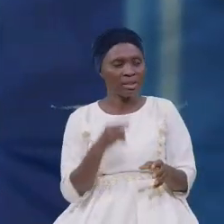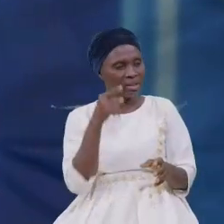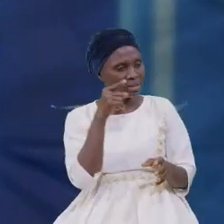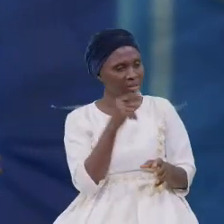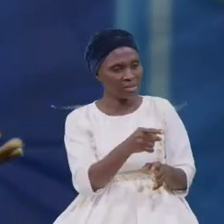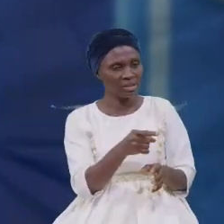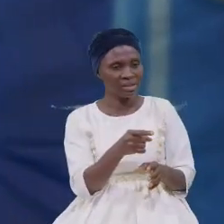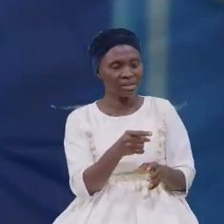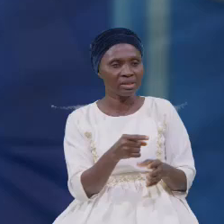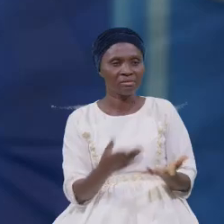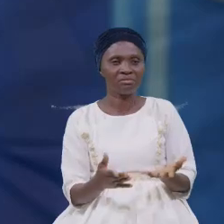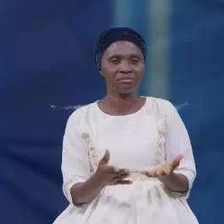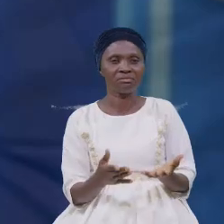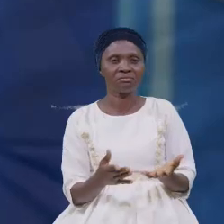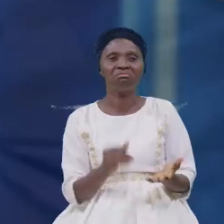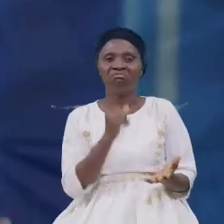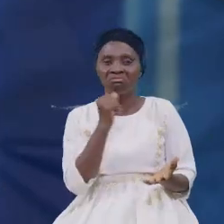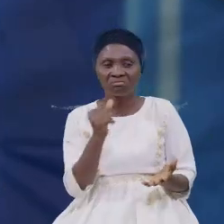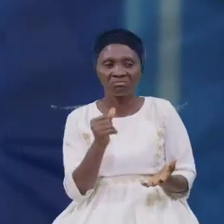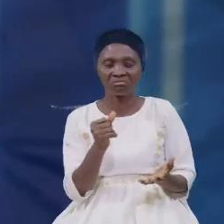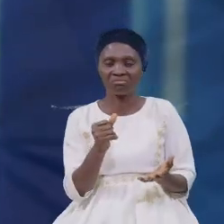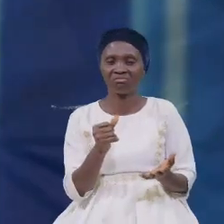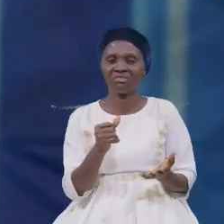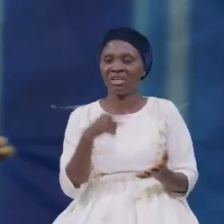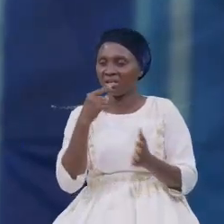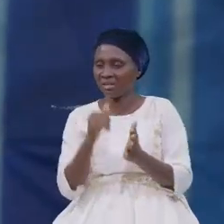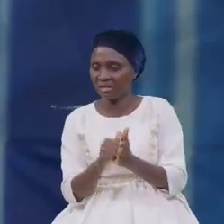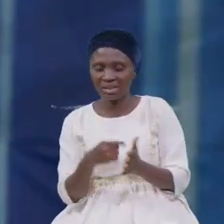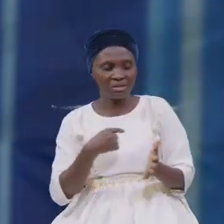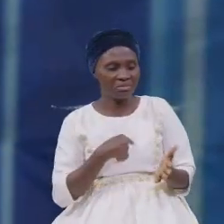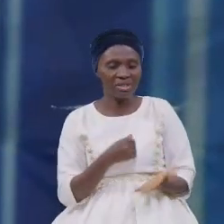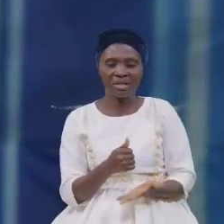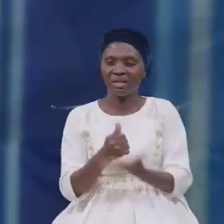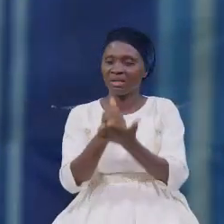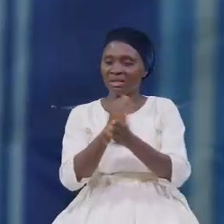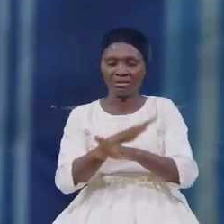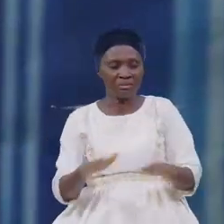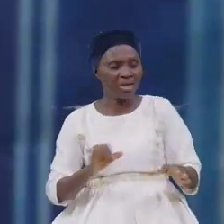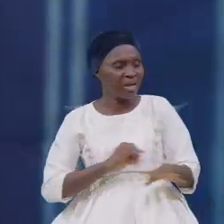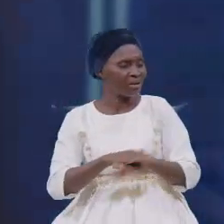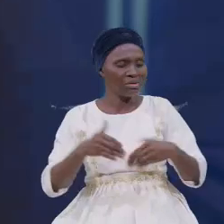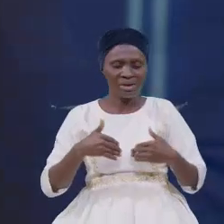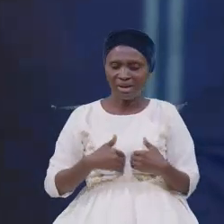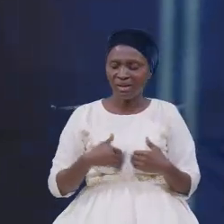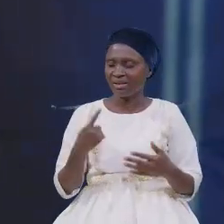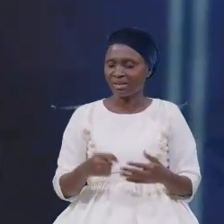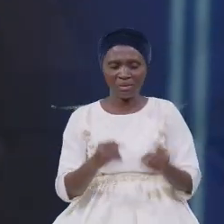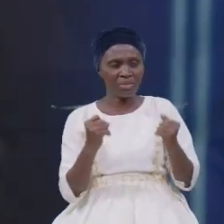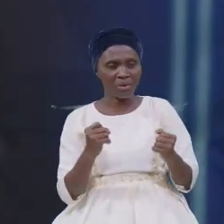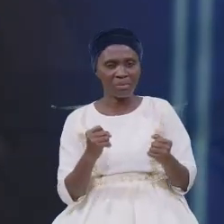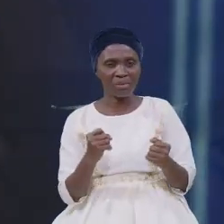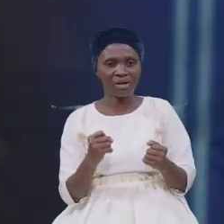helpless, I don't think I can do that, I don't have the power, I don't have the mind, instead of saying, help